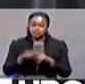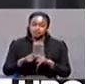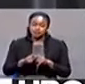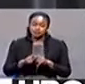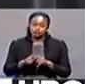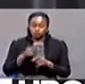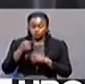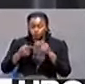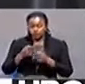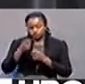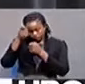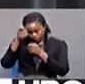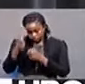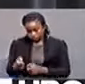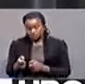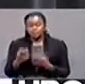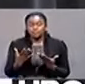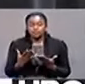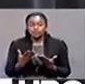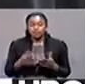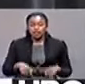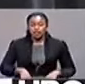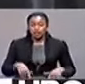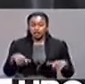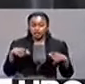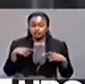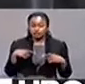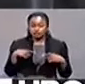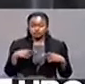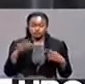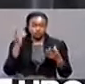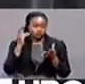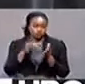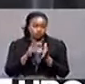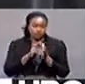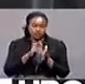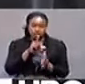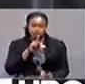the life of the late Dr. Cyprian Luanga.